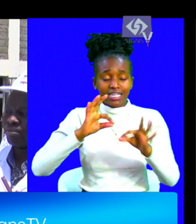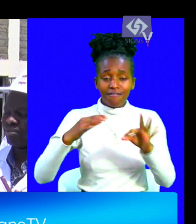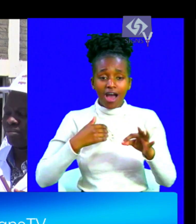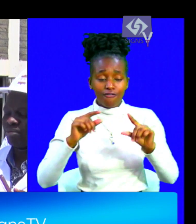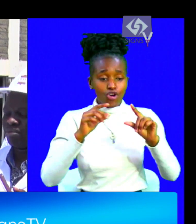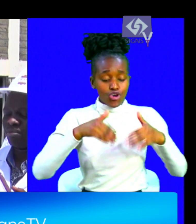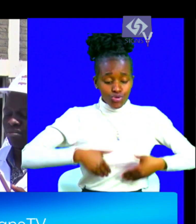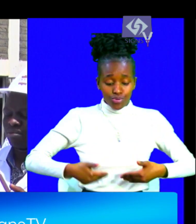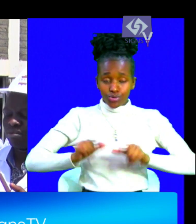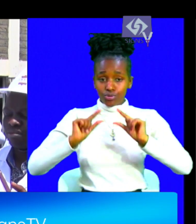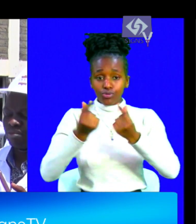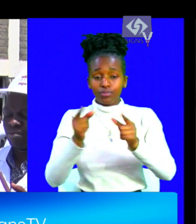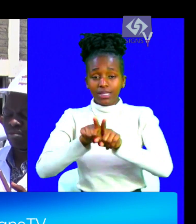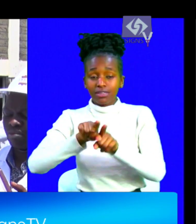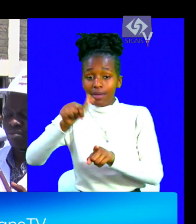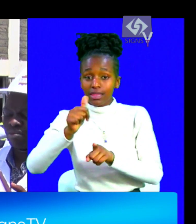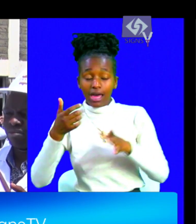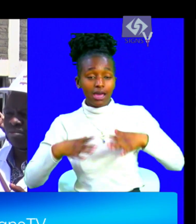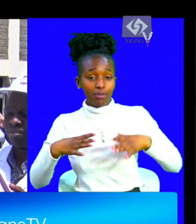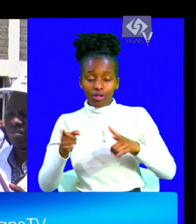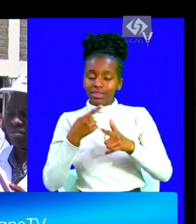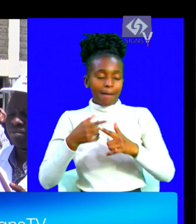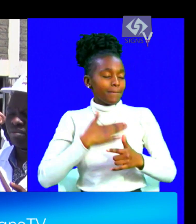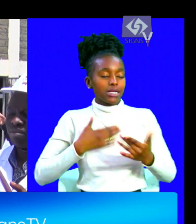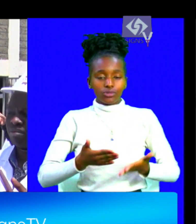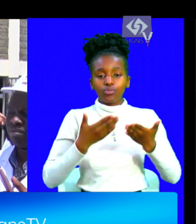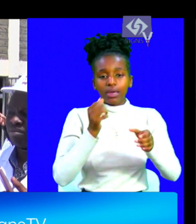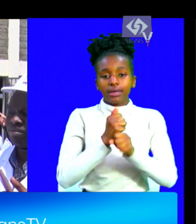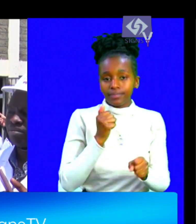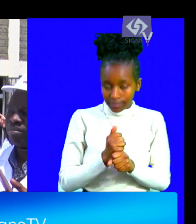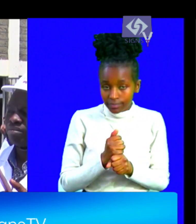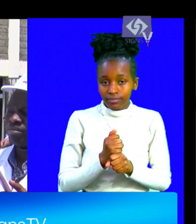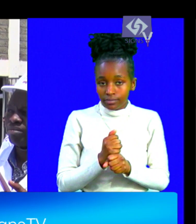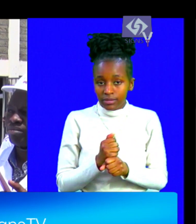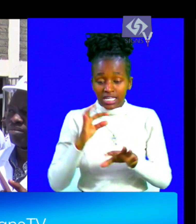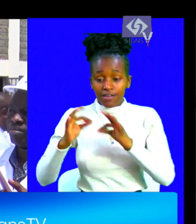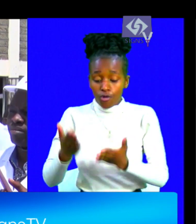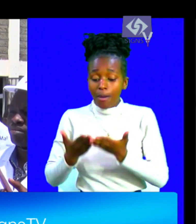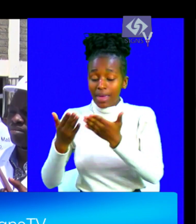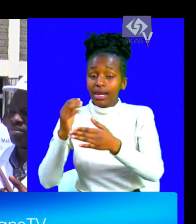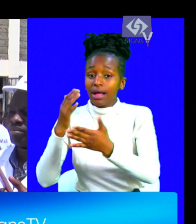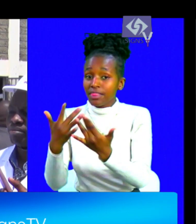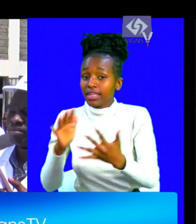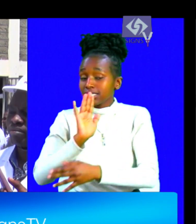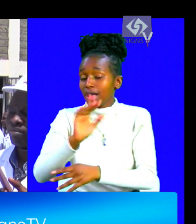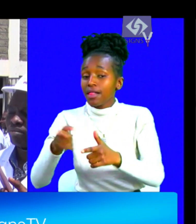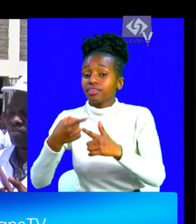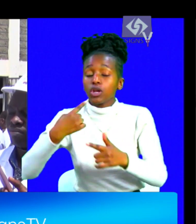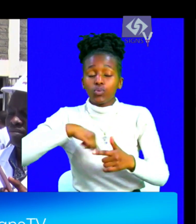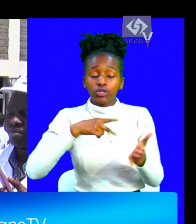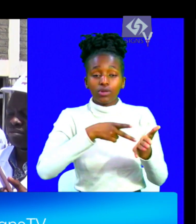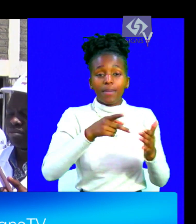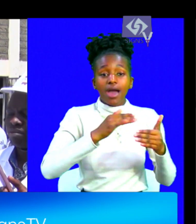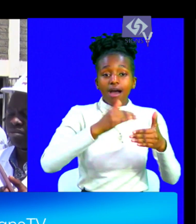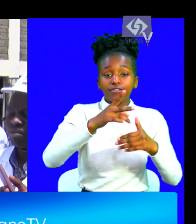and let them deliver the hides. The commitment we are giving as an authority is that once you deliver your hides, we commit to pay you within